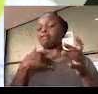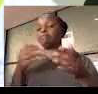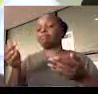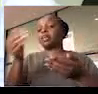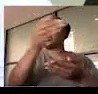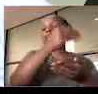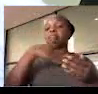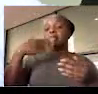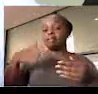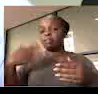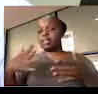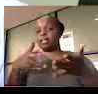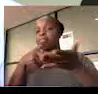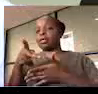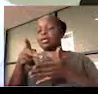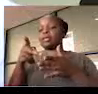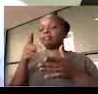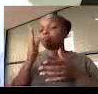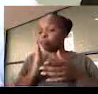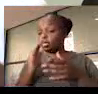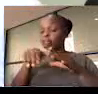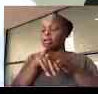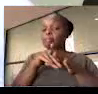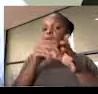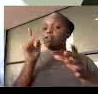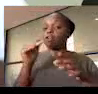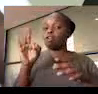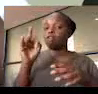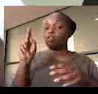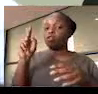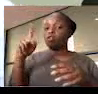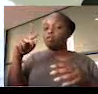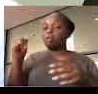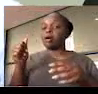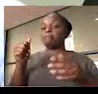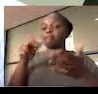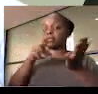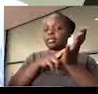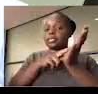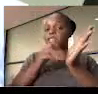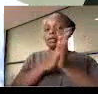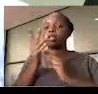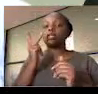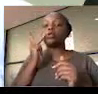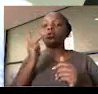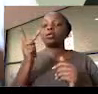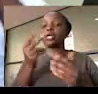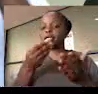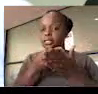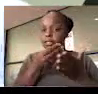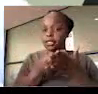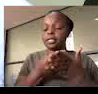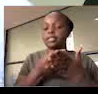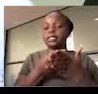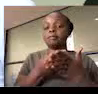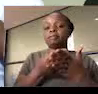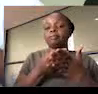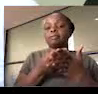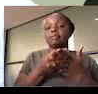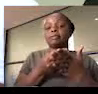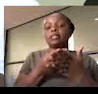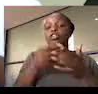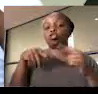registering. Yeah. Those are the different ways that you can register. Definitely through the short code, which